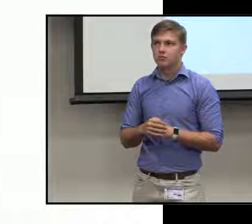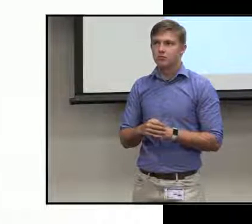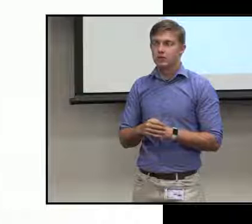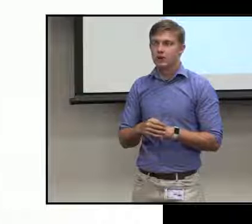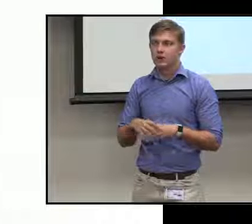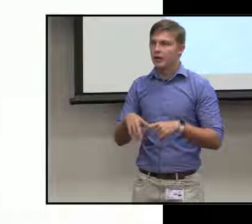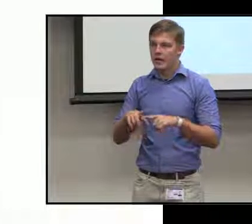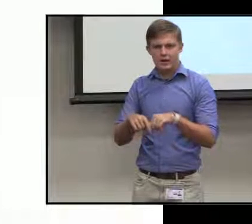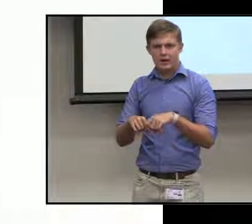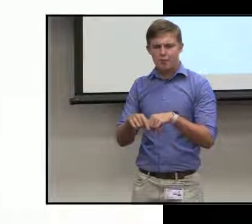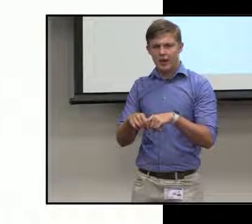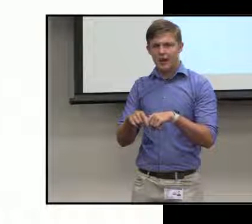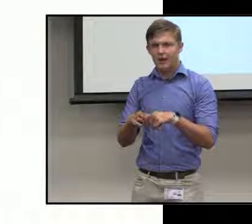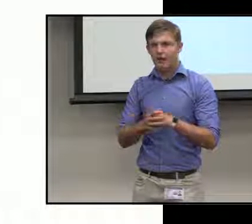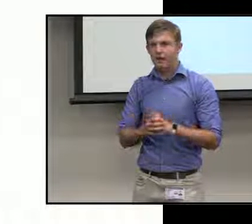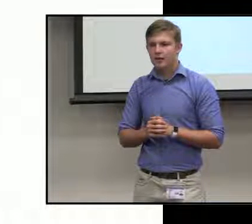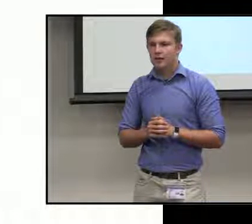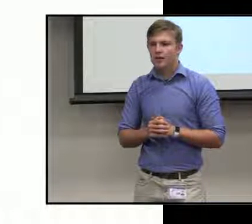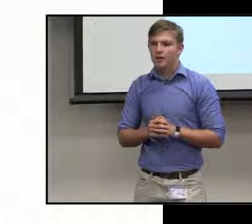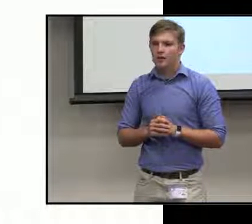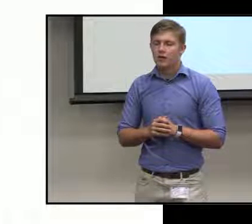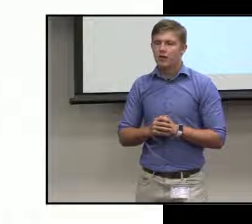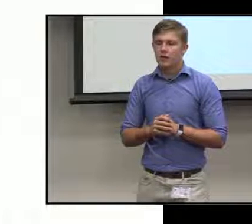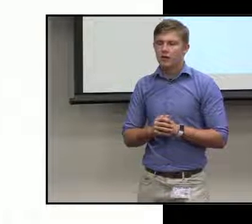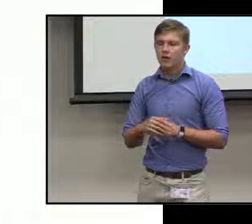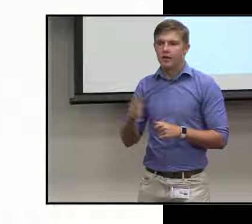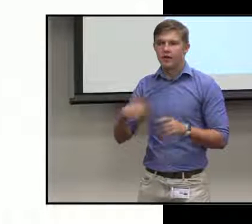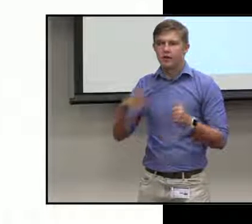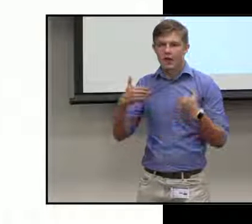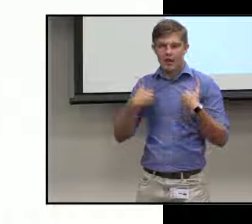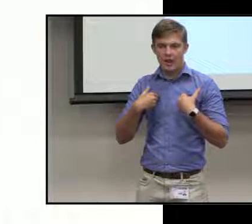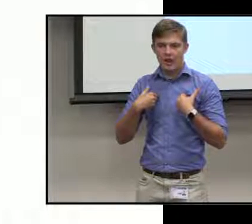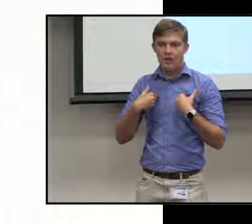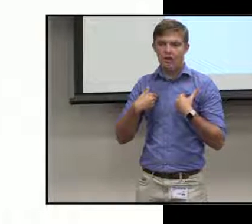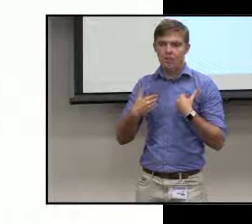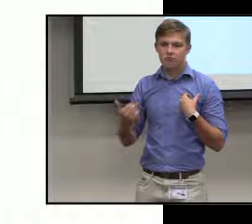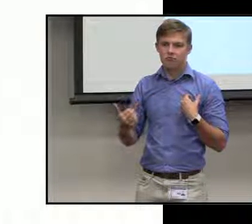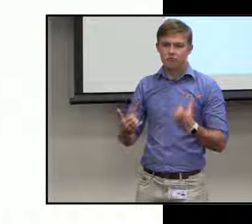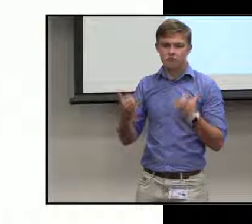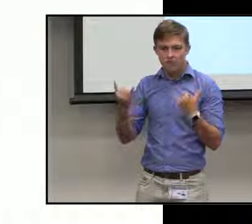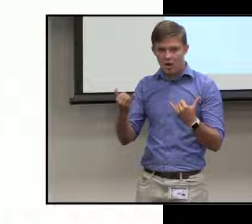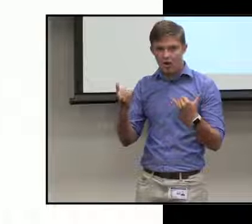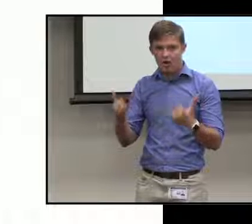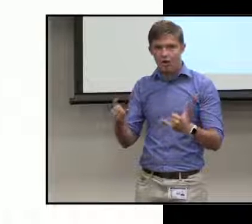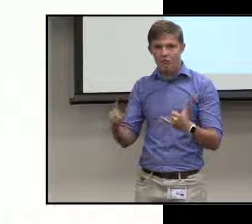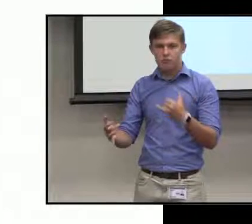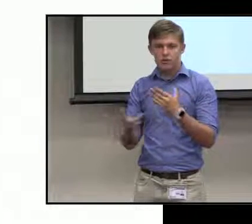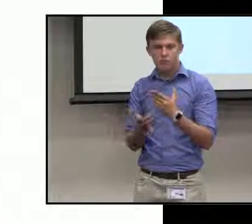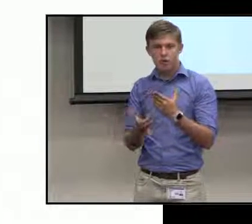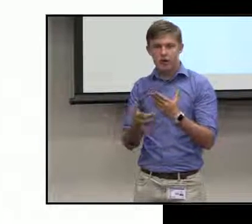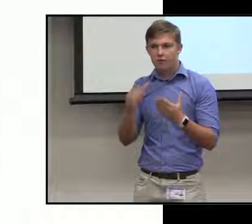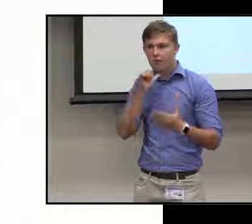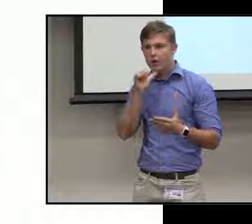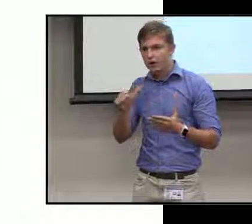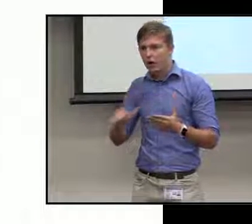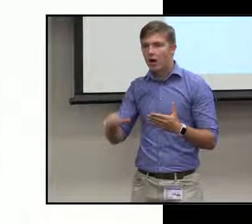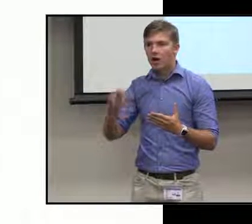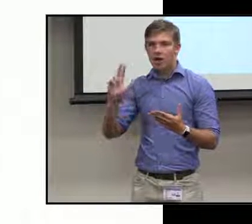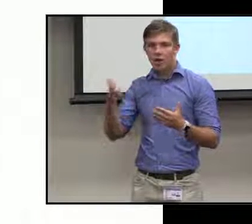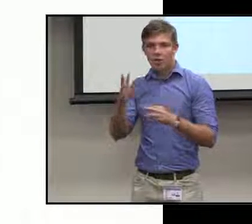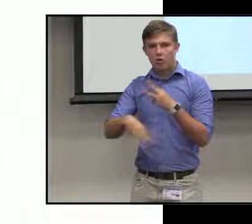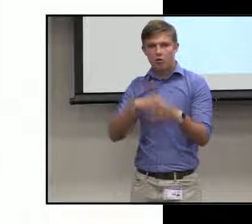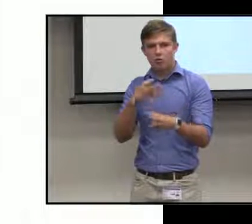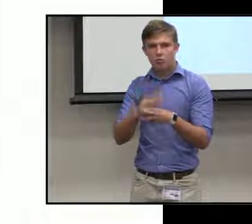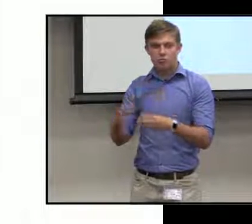integrated. And that's because they have modern technology. They are not a third world country. They are ahead of a